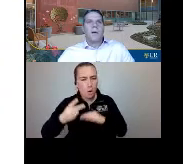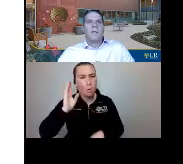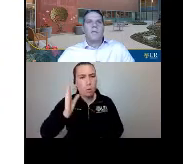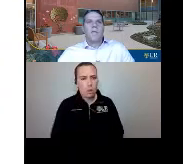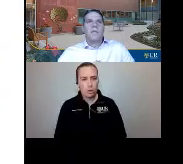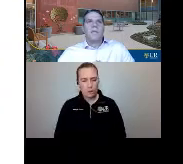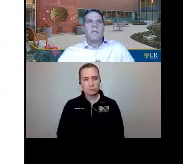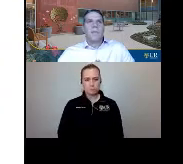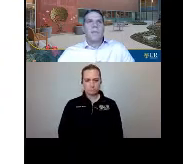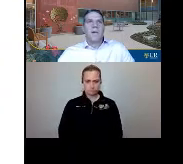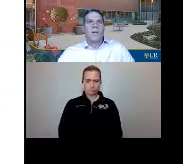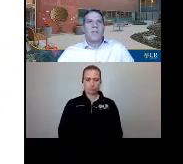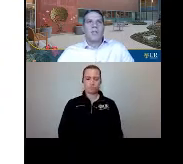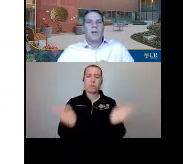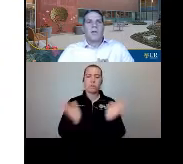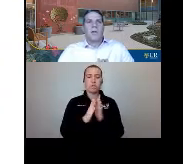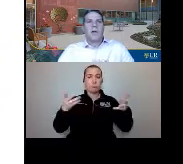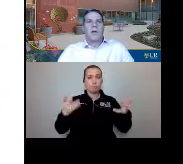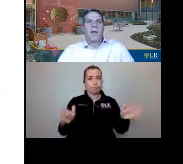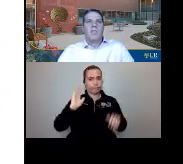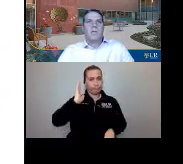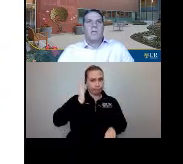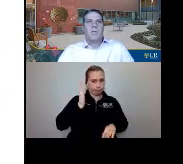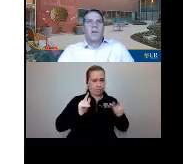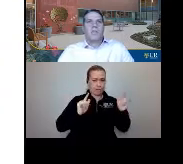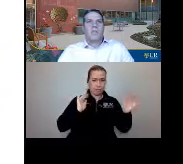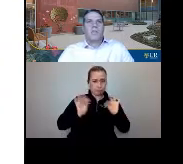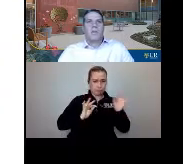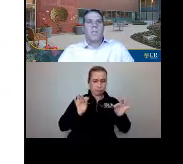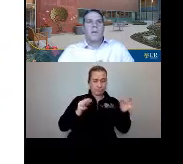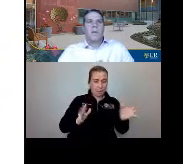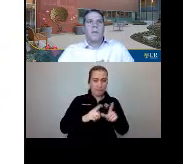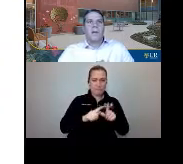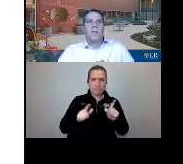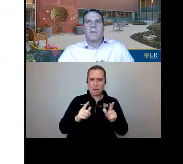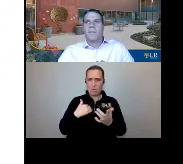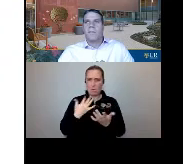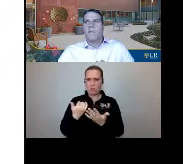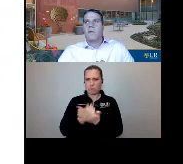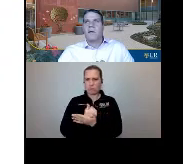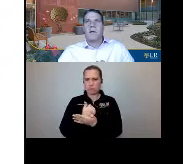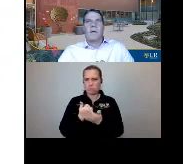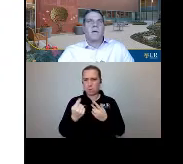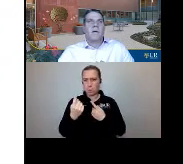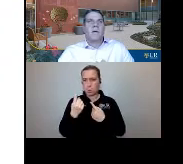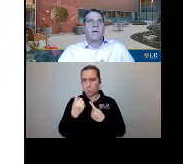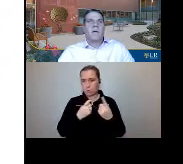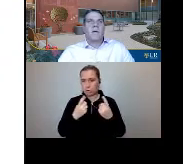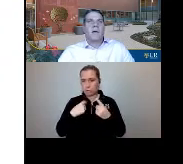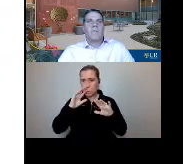All right, so that's the information I wanted to share. I really wanted to answer a few questions and hope people had some